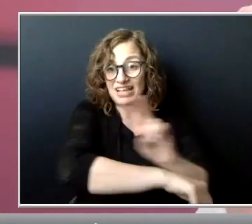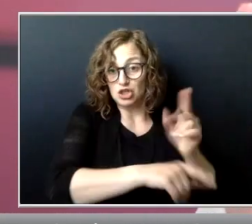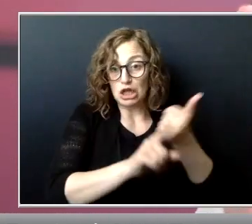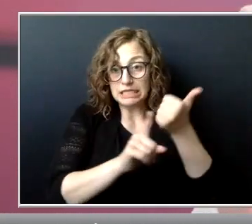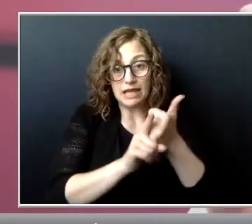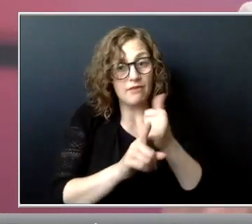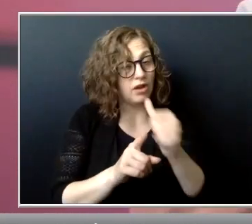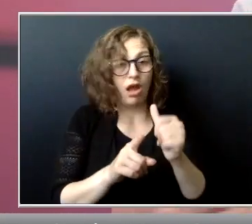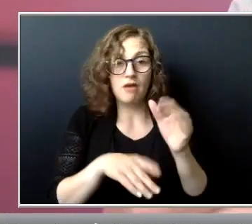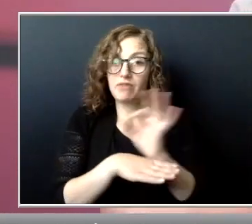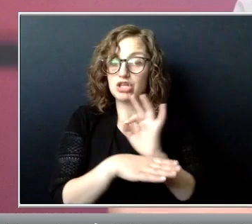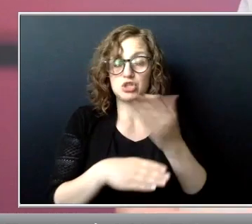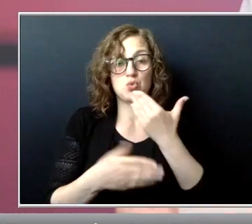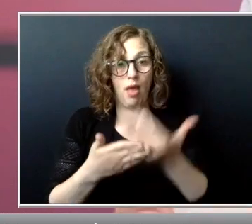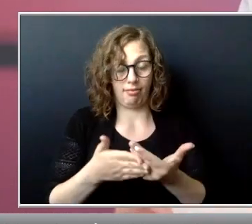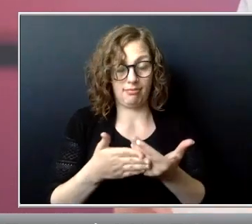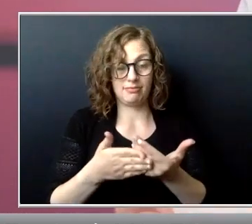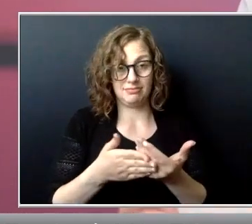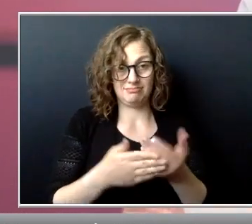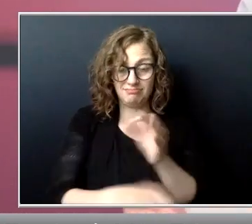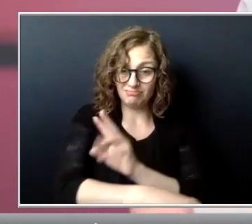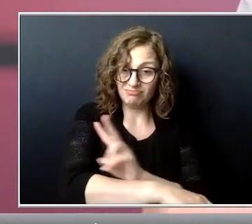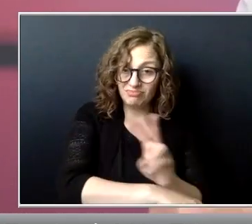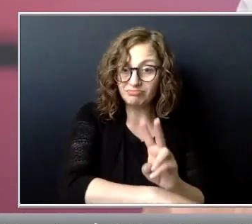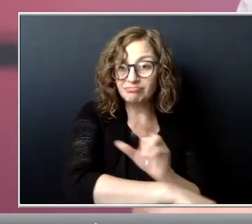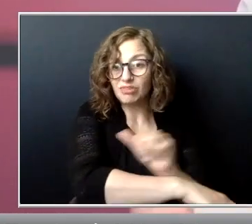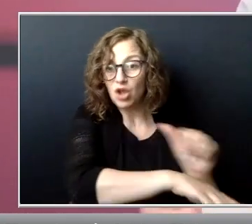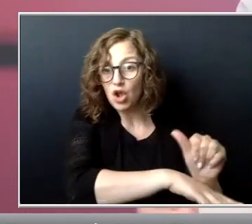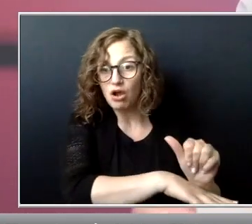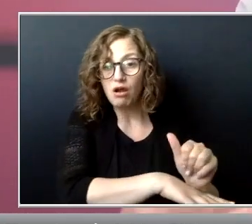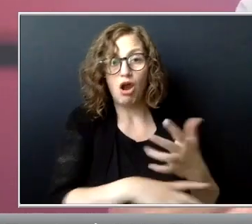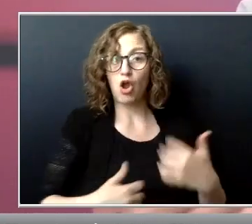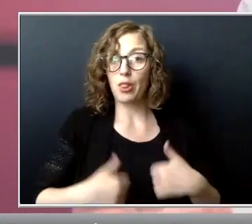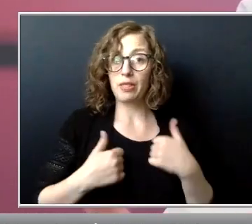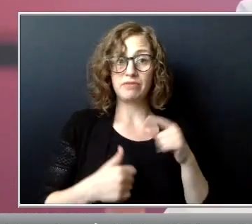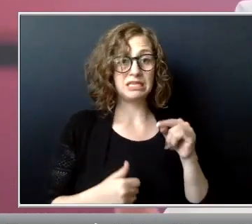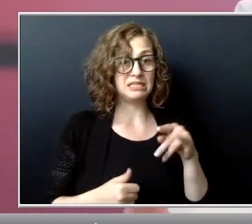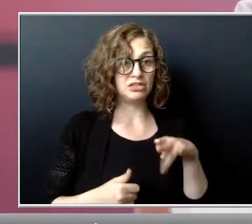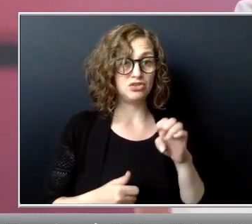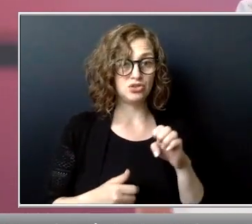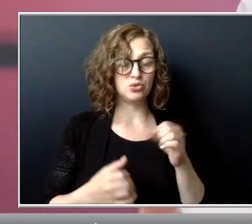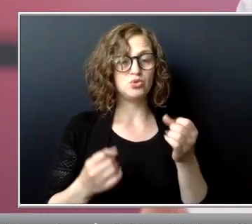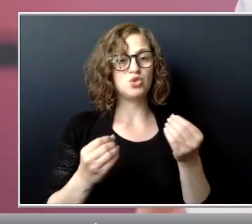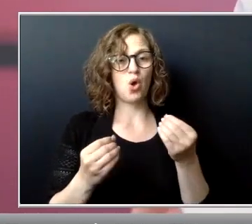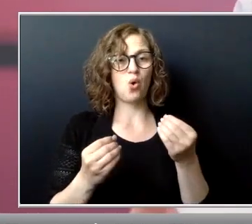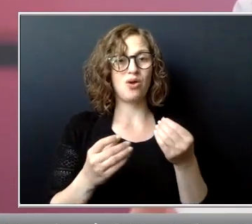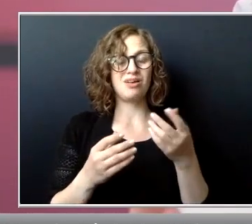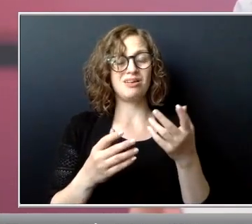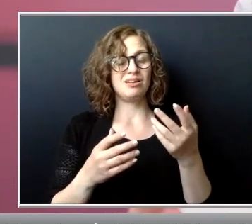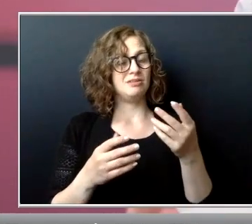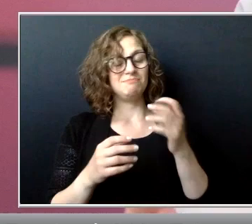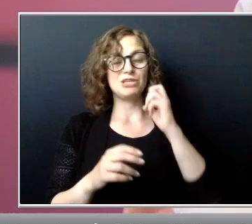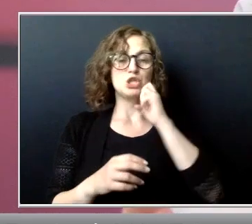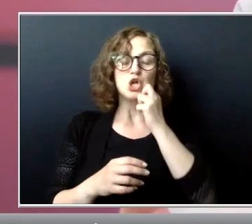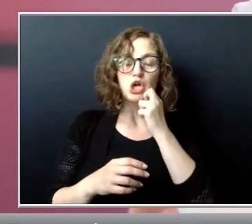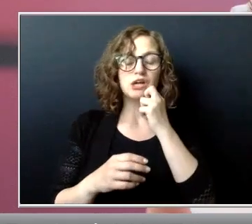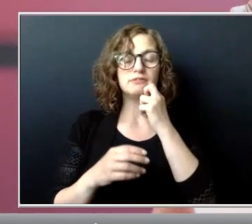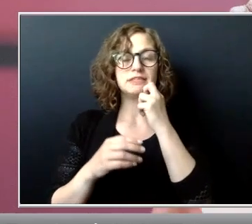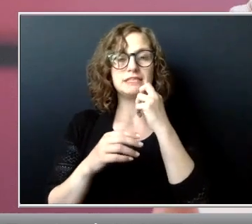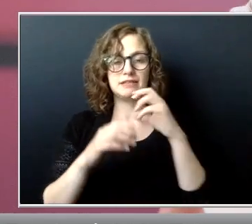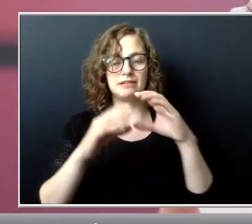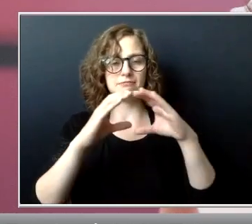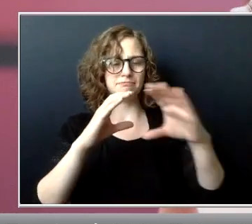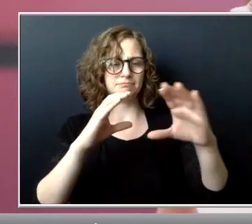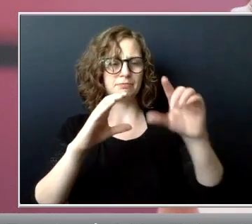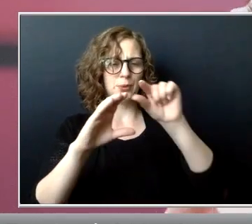tissue themselves, and the dysregulation within the blood vessel, the cellular walls, the innervation, the nerves, the glucose